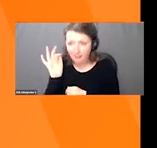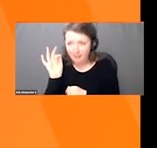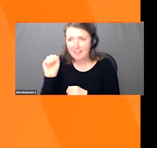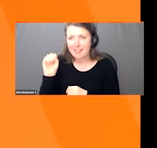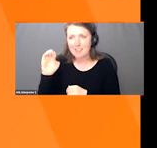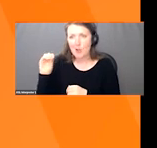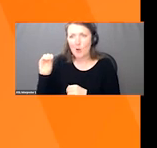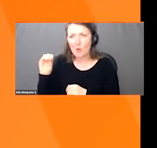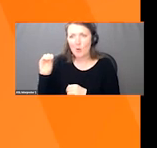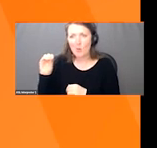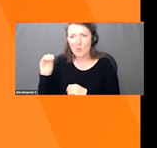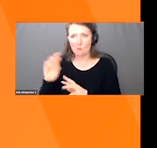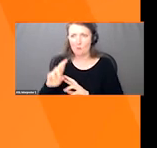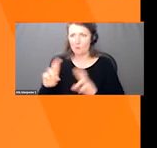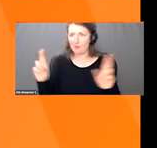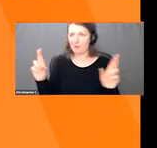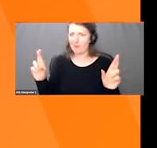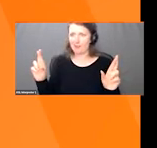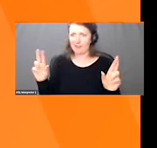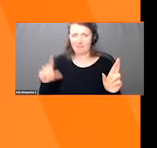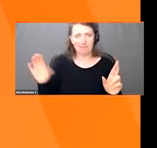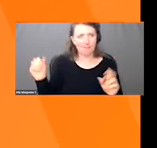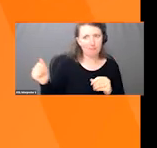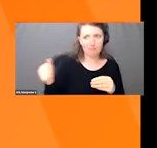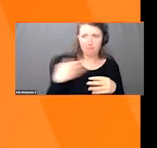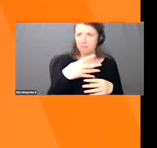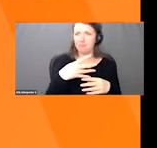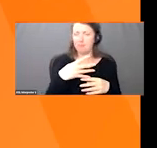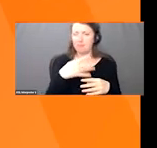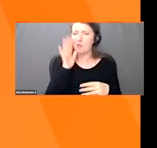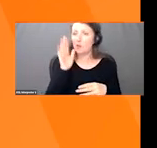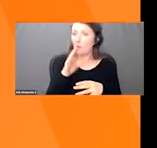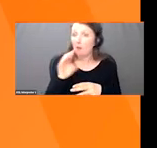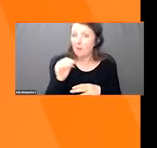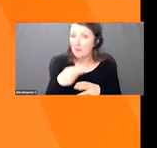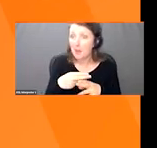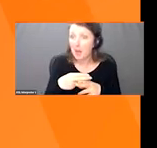supersede your competition in terms of your competitive advantage. So if someone